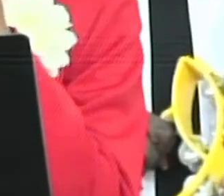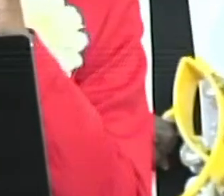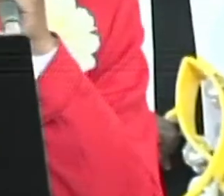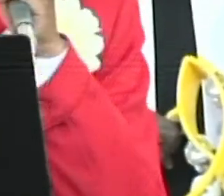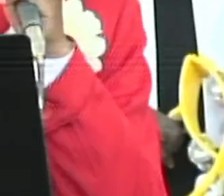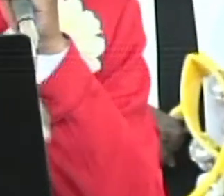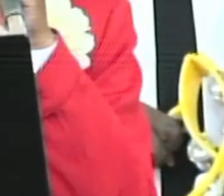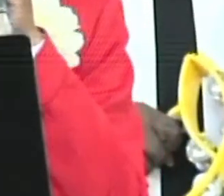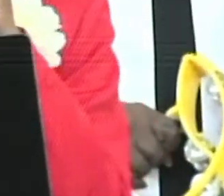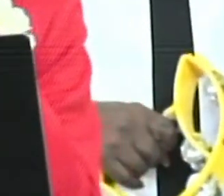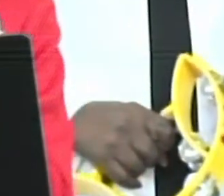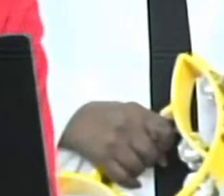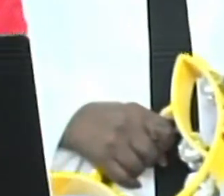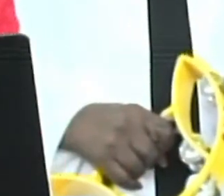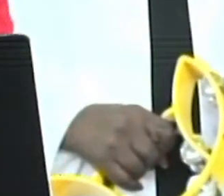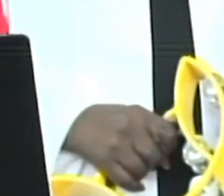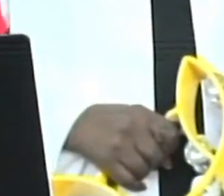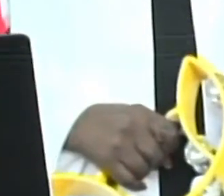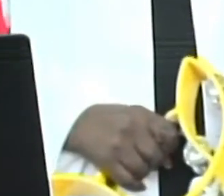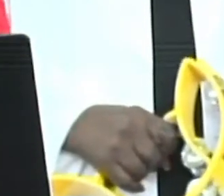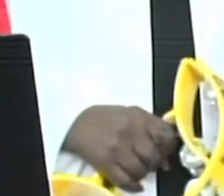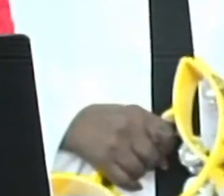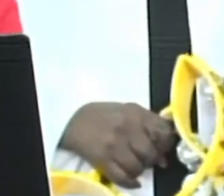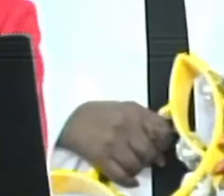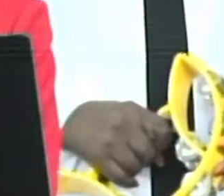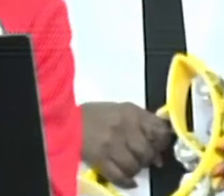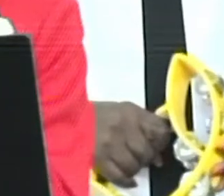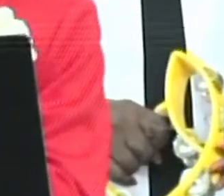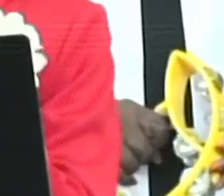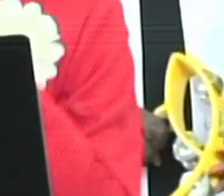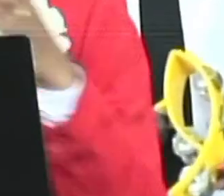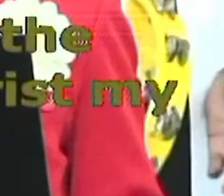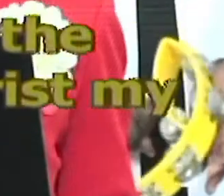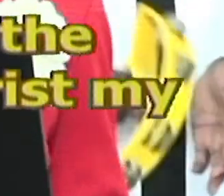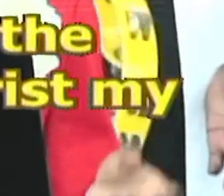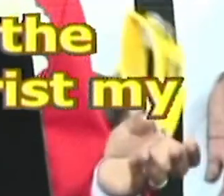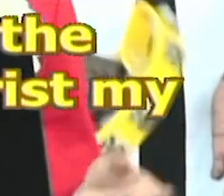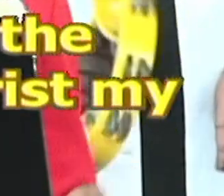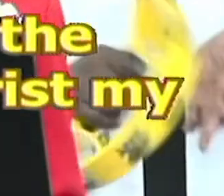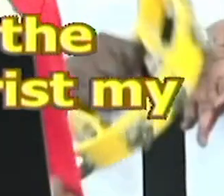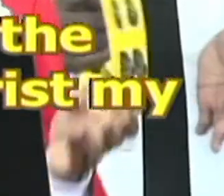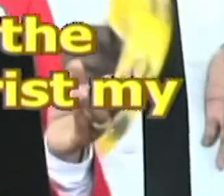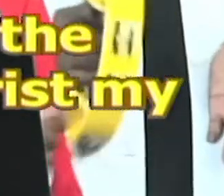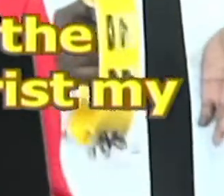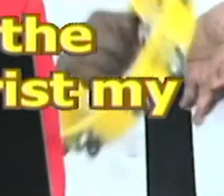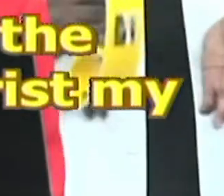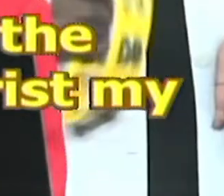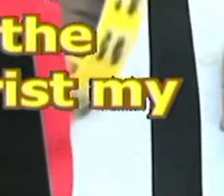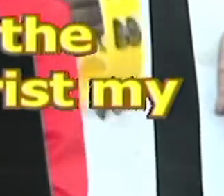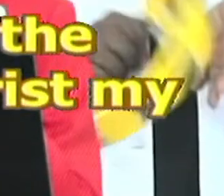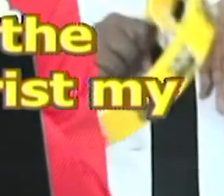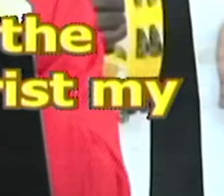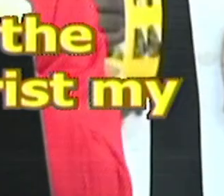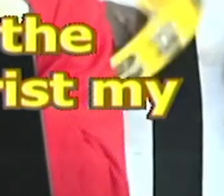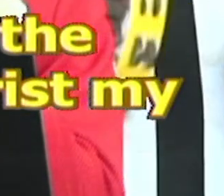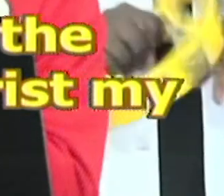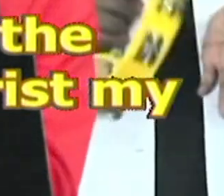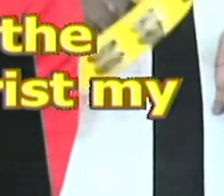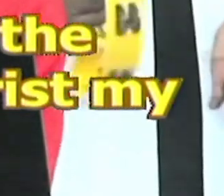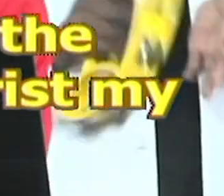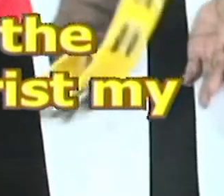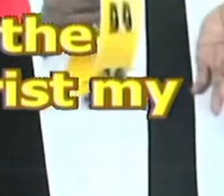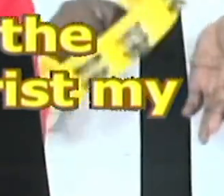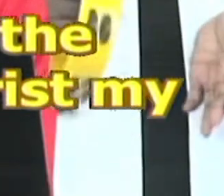eternal ages, we want to let his praises ring. Standing on the promises of